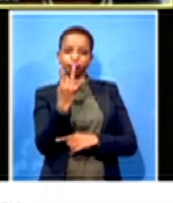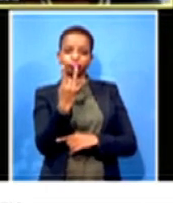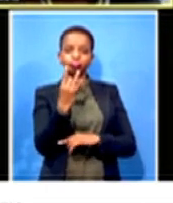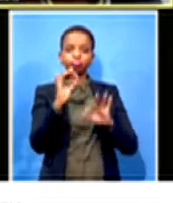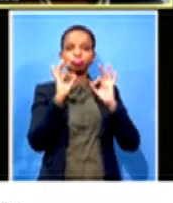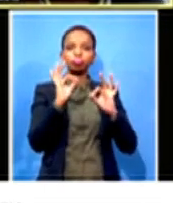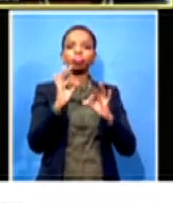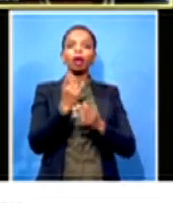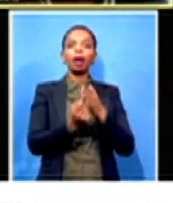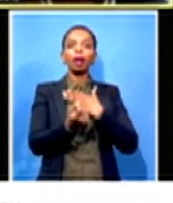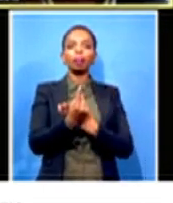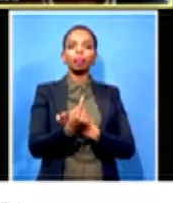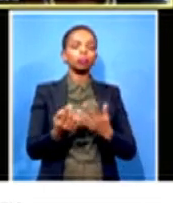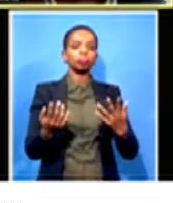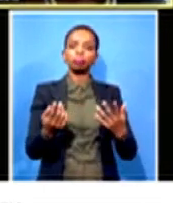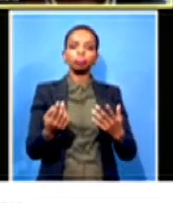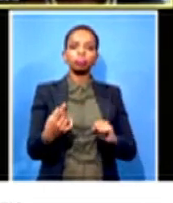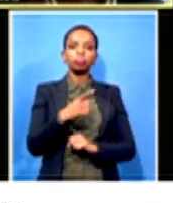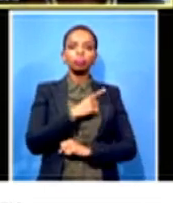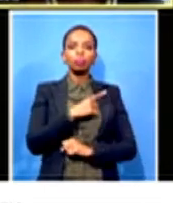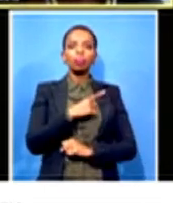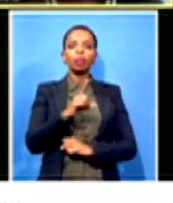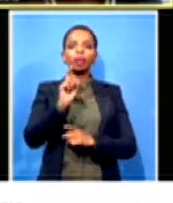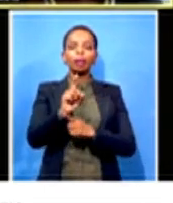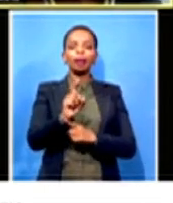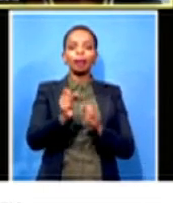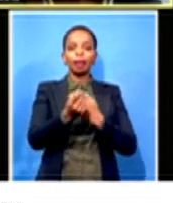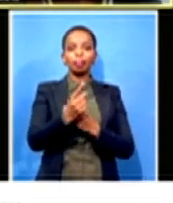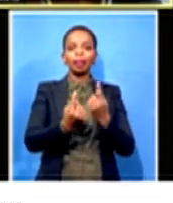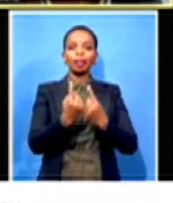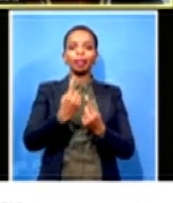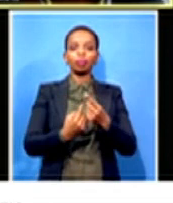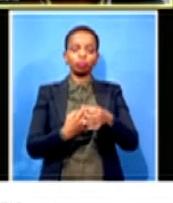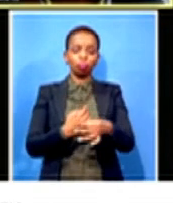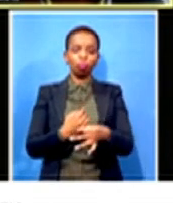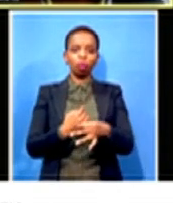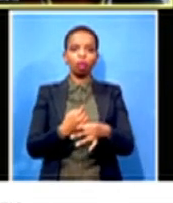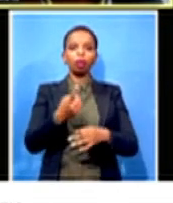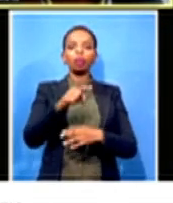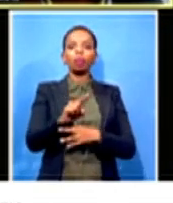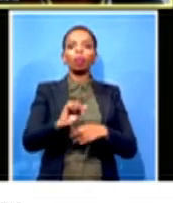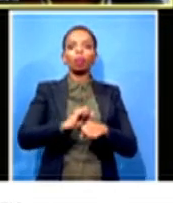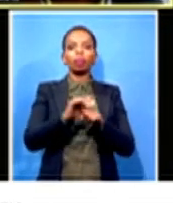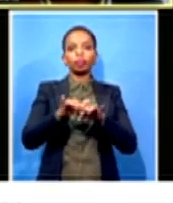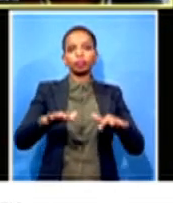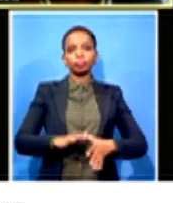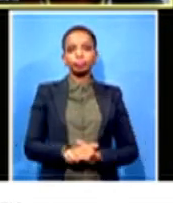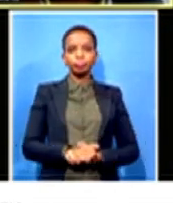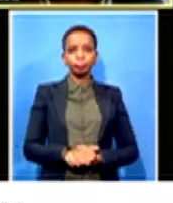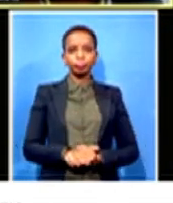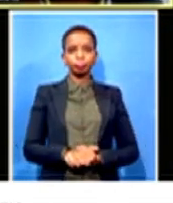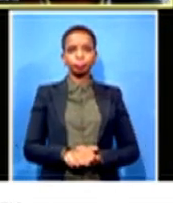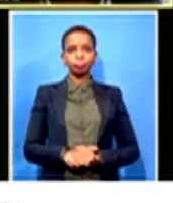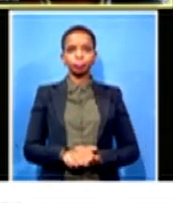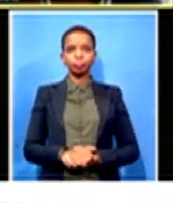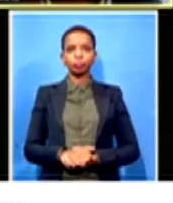of that even smaller proportion of COVID infections. Now, we must